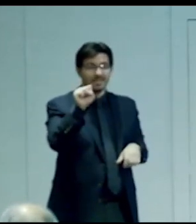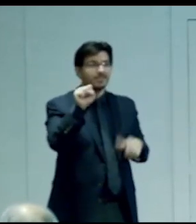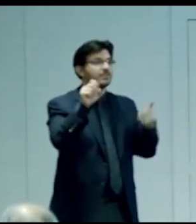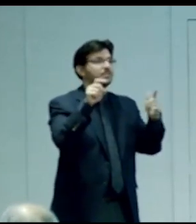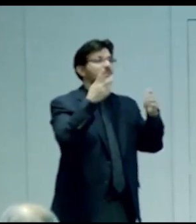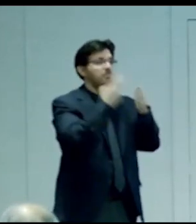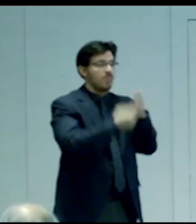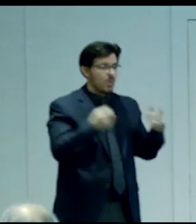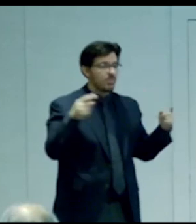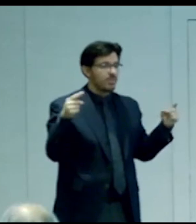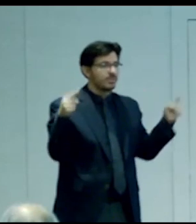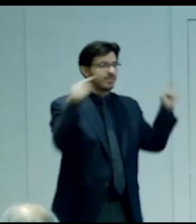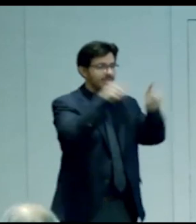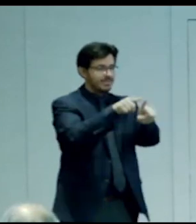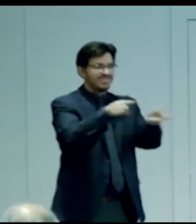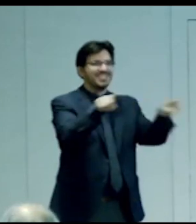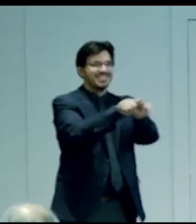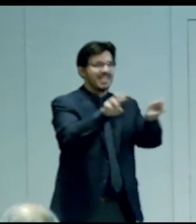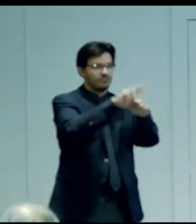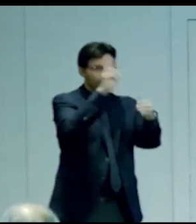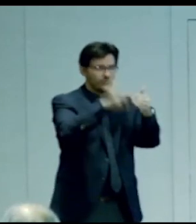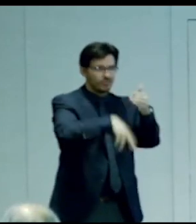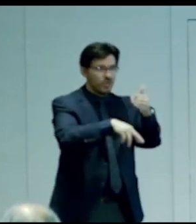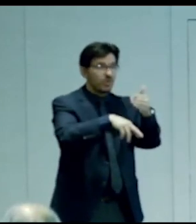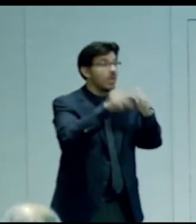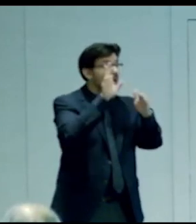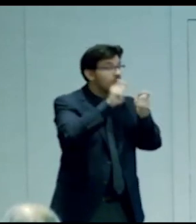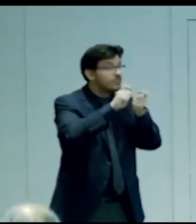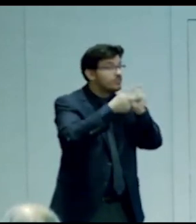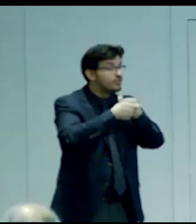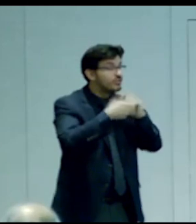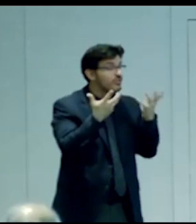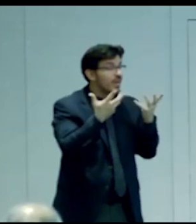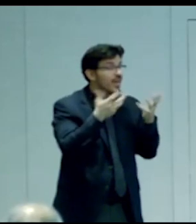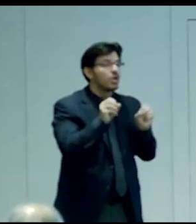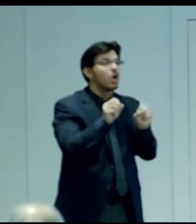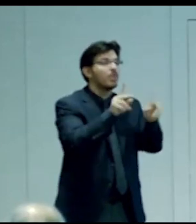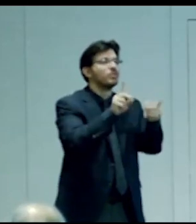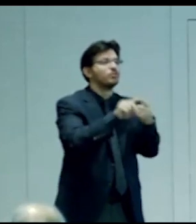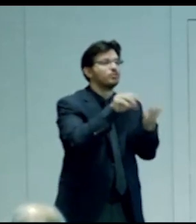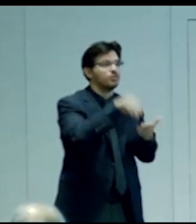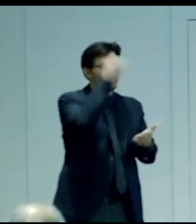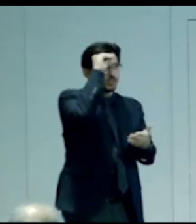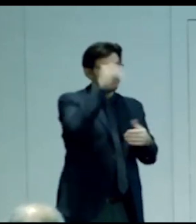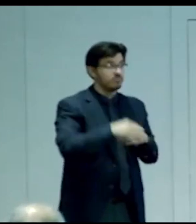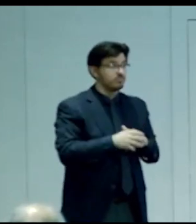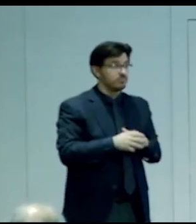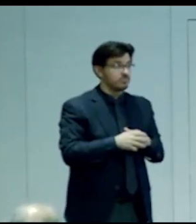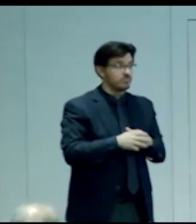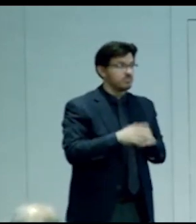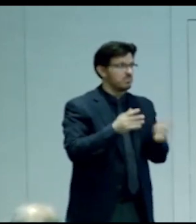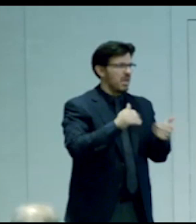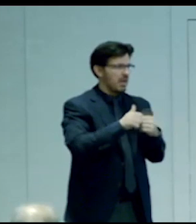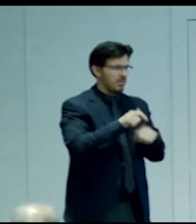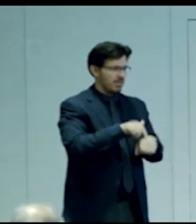version would give you the same results. But where it changed was an opportunity to learn. And